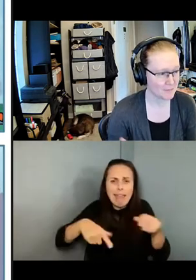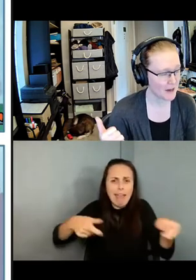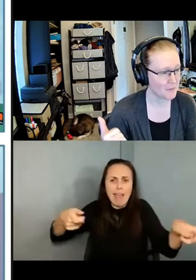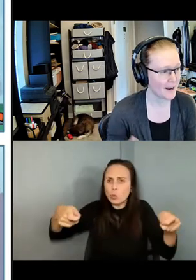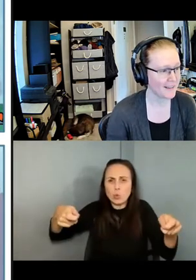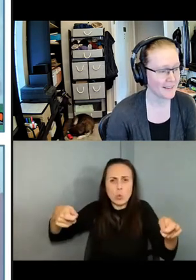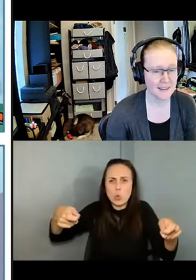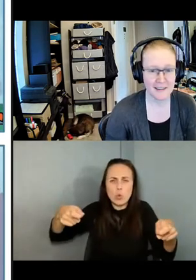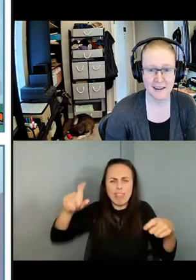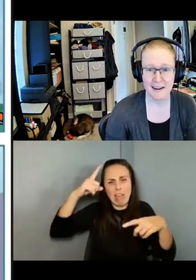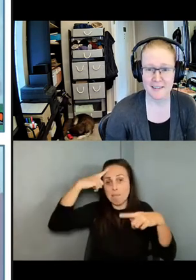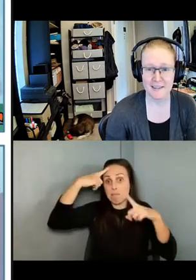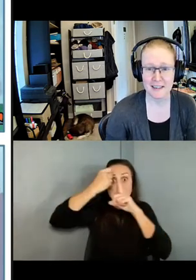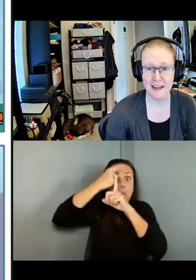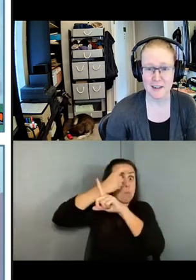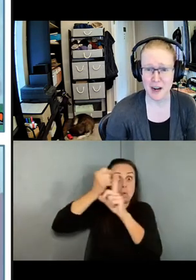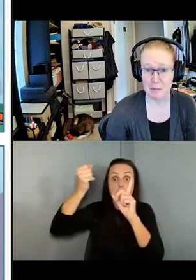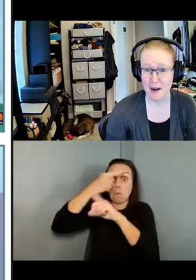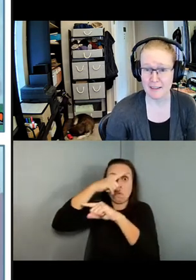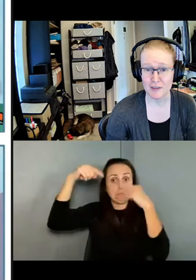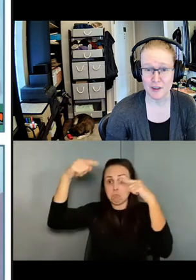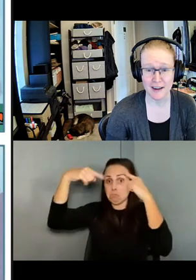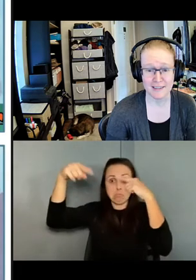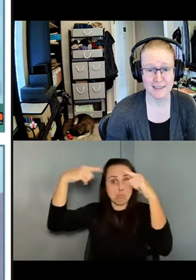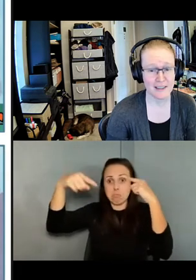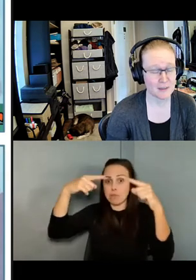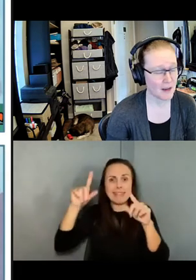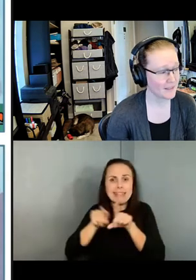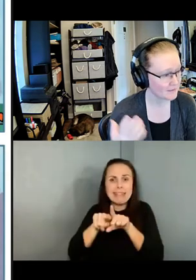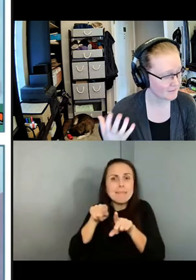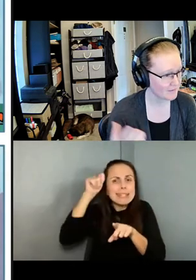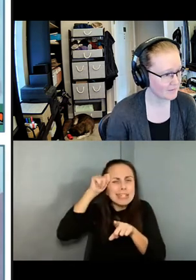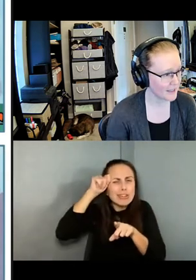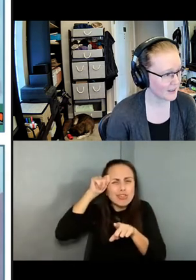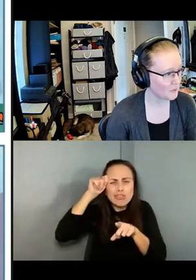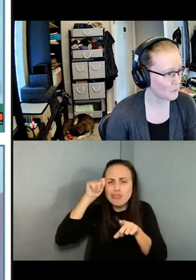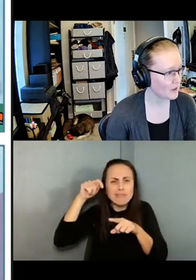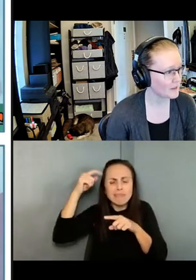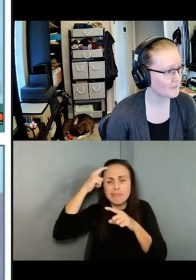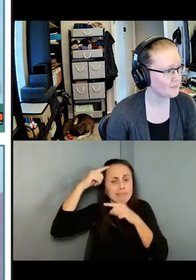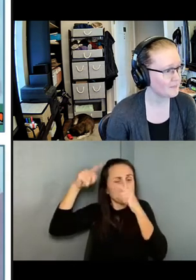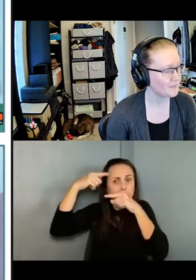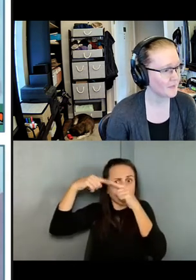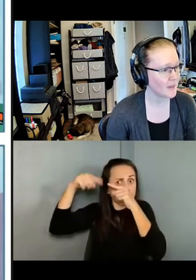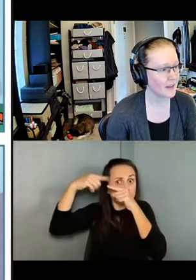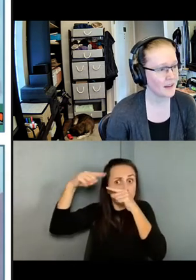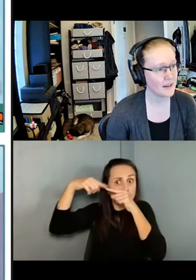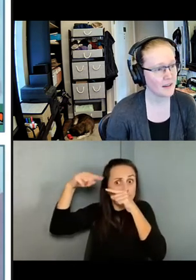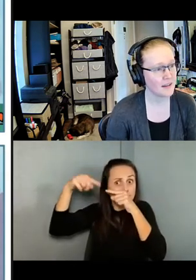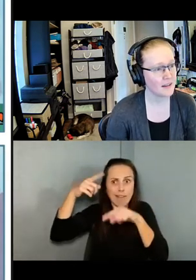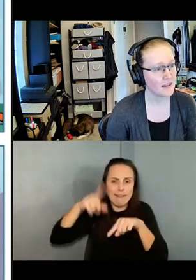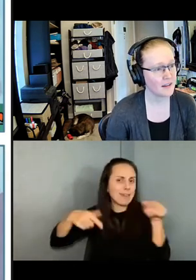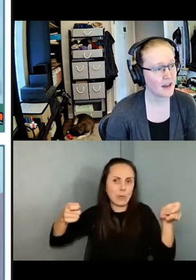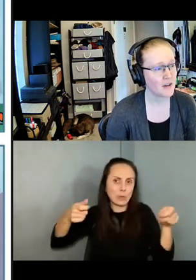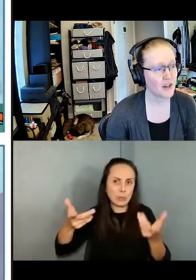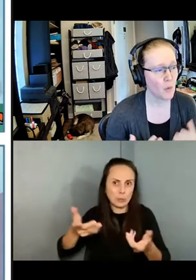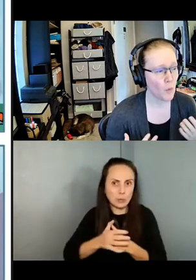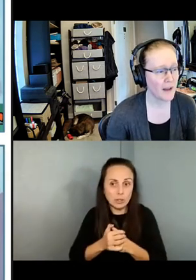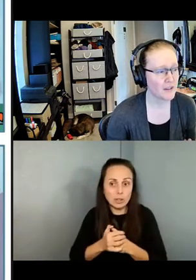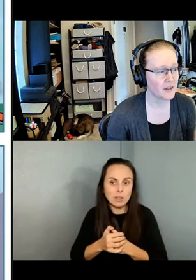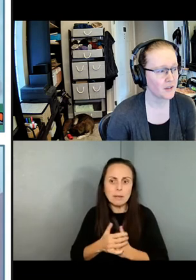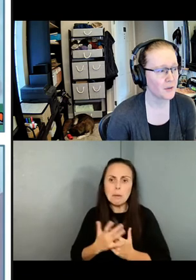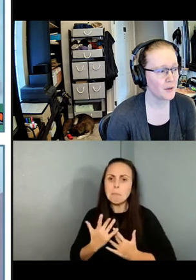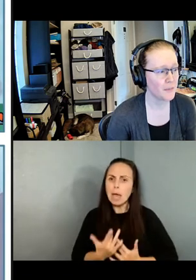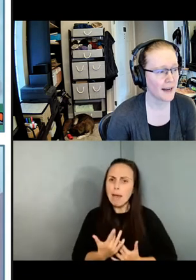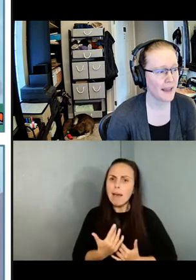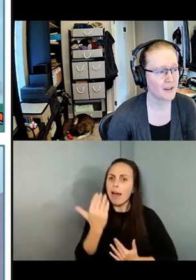this runaway teenaged hyperactive train that is my inner world. I usually know what